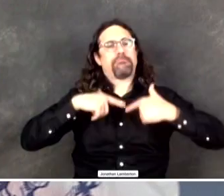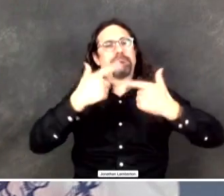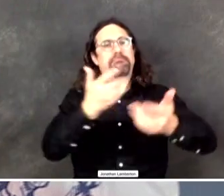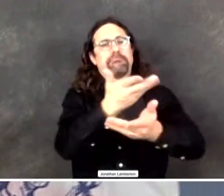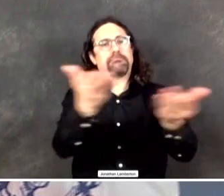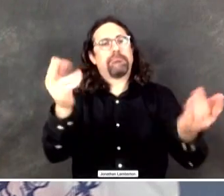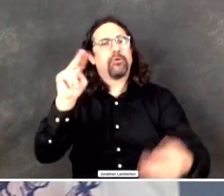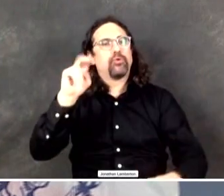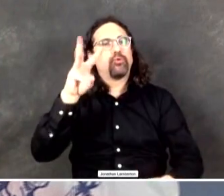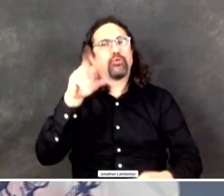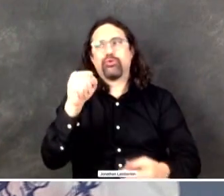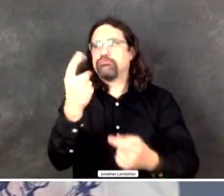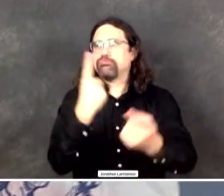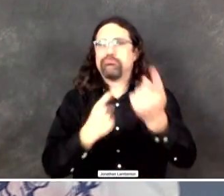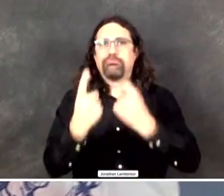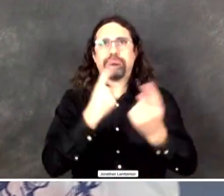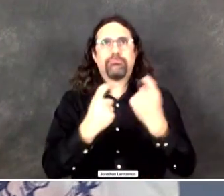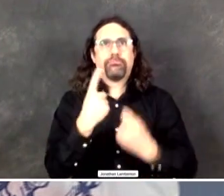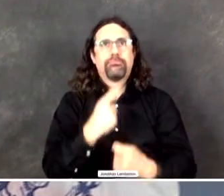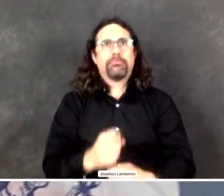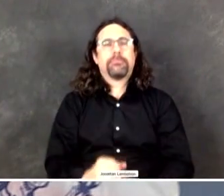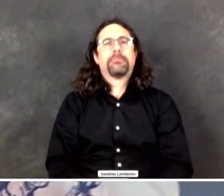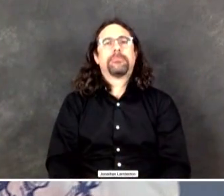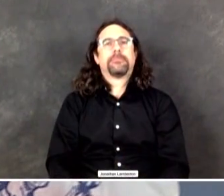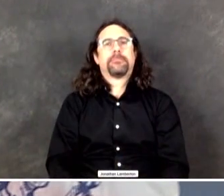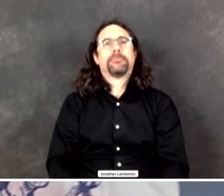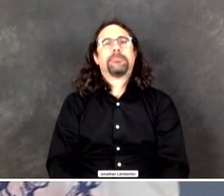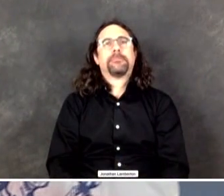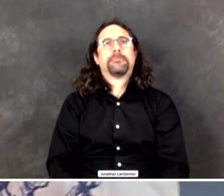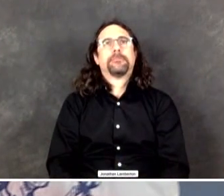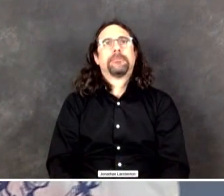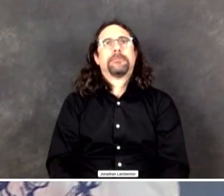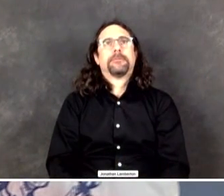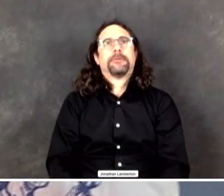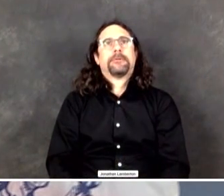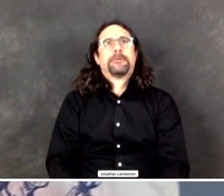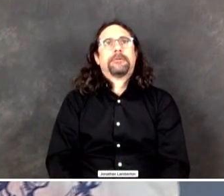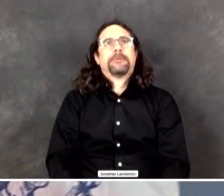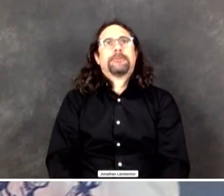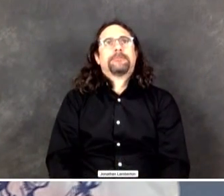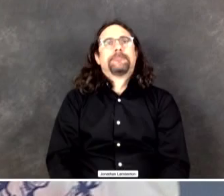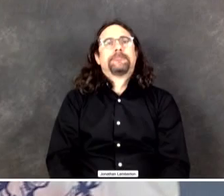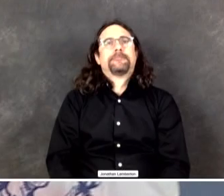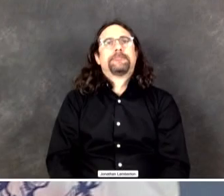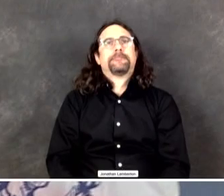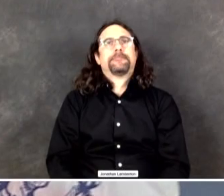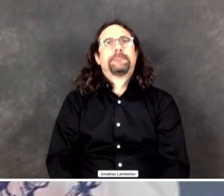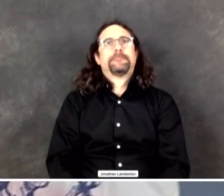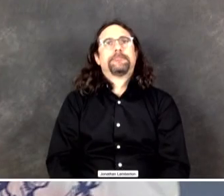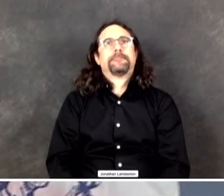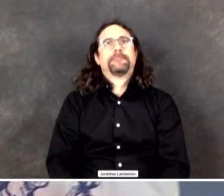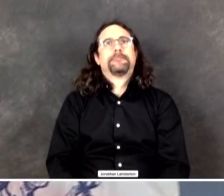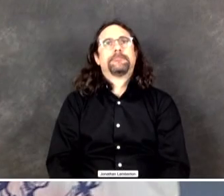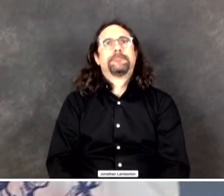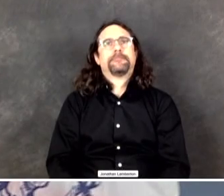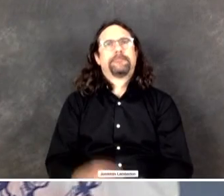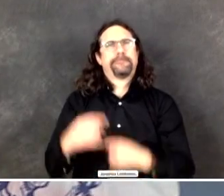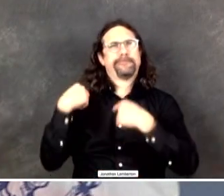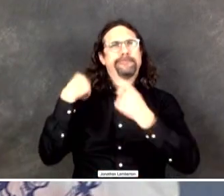where we are focused, of course, on protecting people, protecting their health, ensuring that we